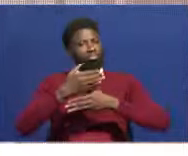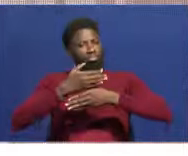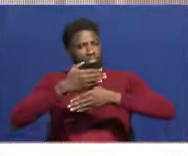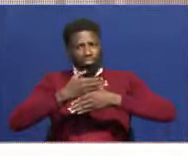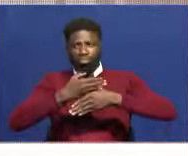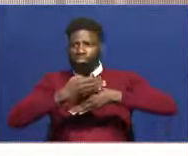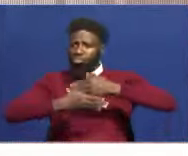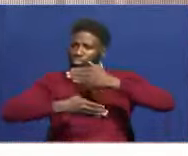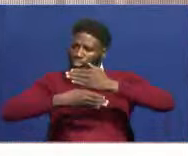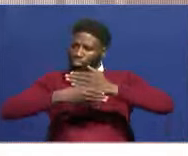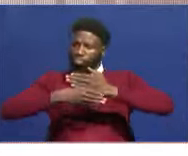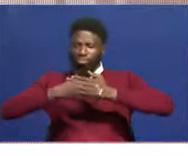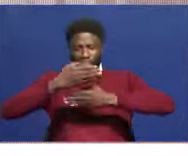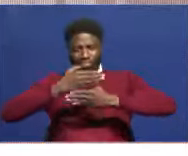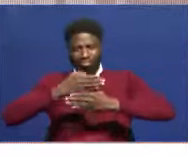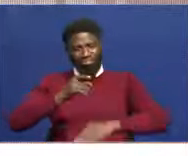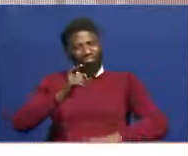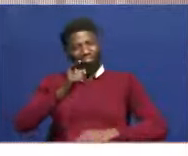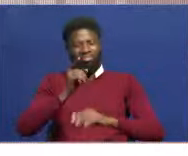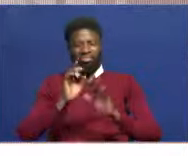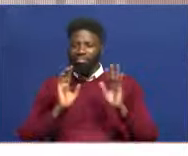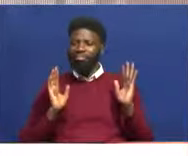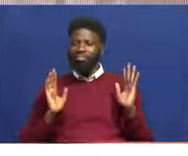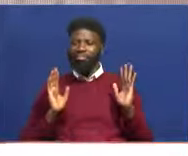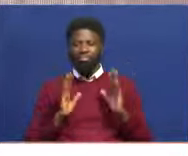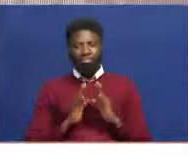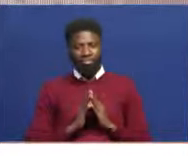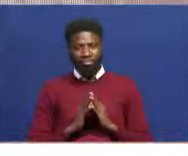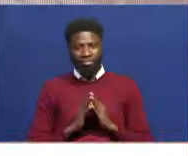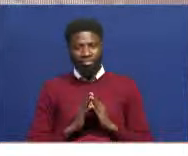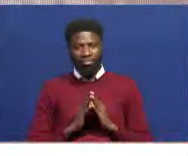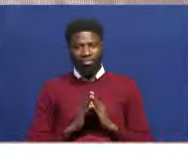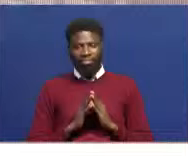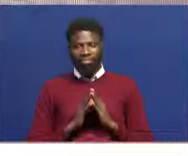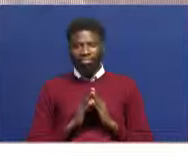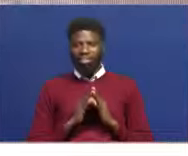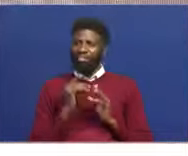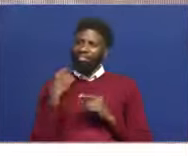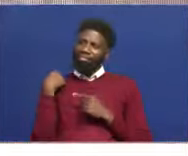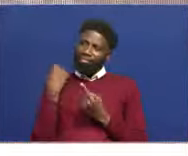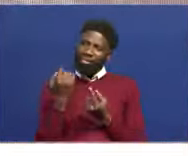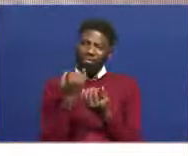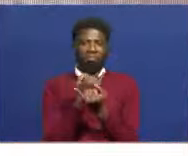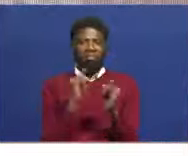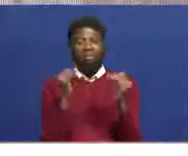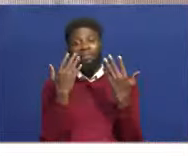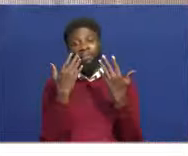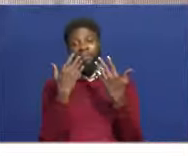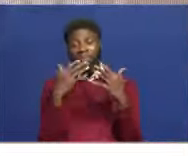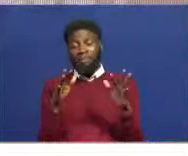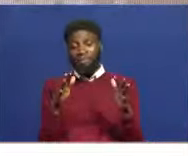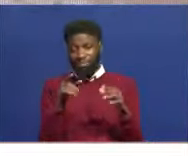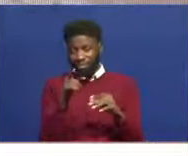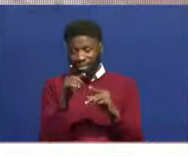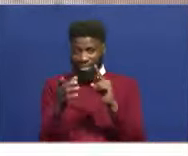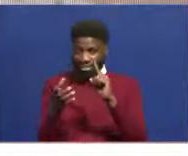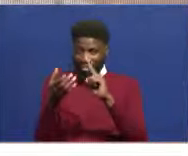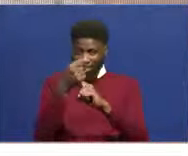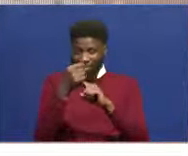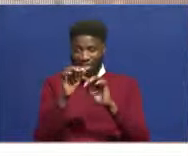This is really our historical task after independence. And to achieve that,